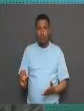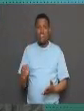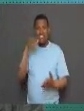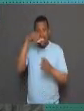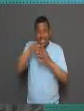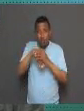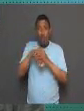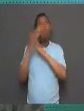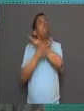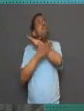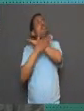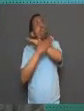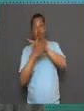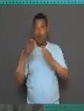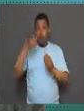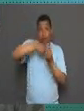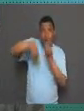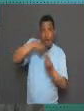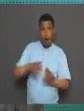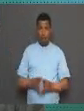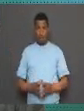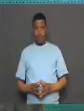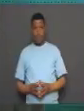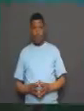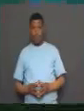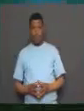0.9% in rural areas.